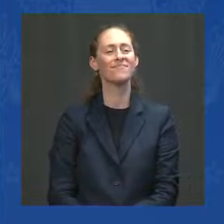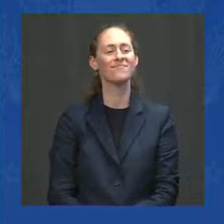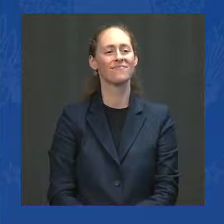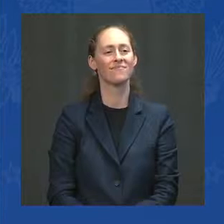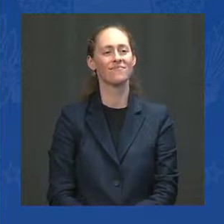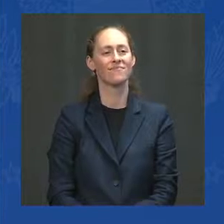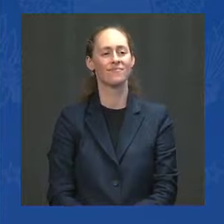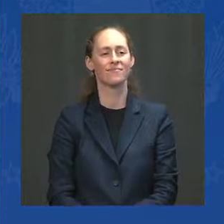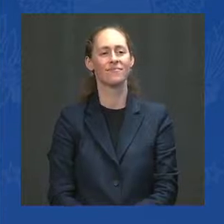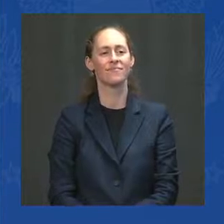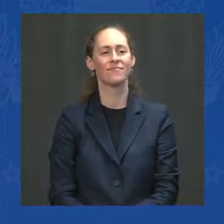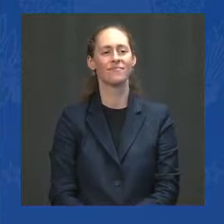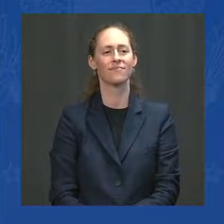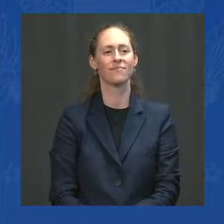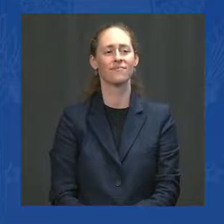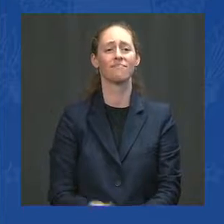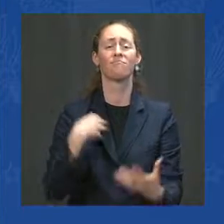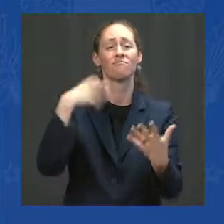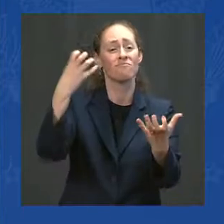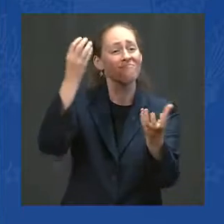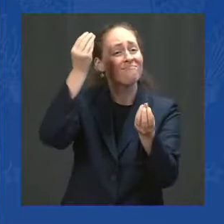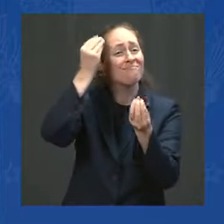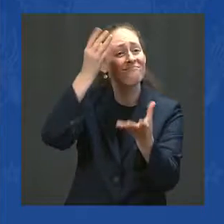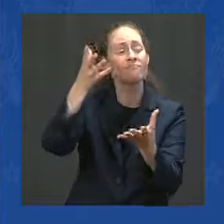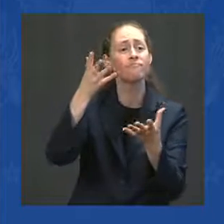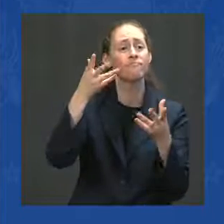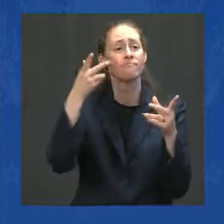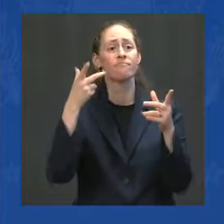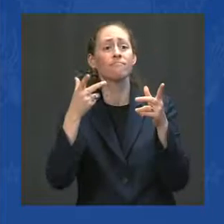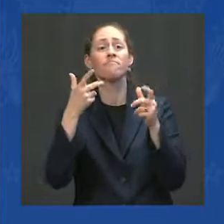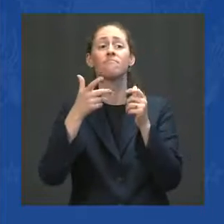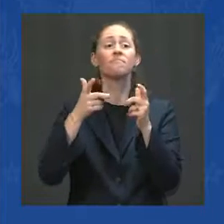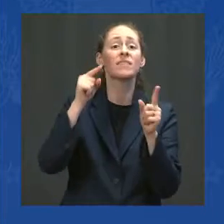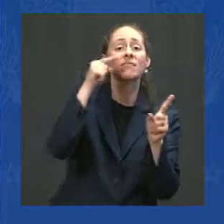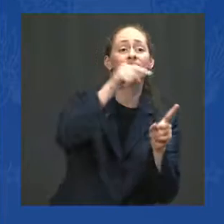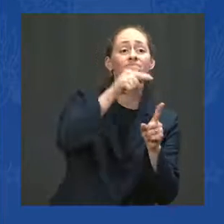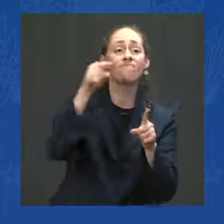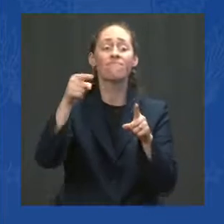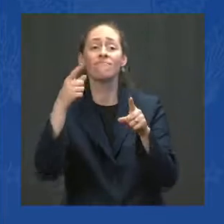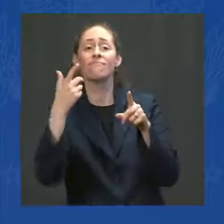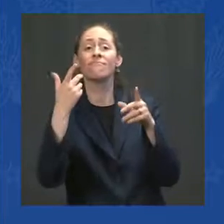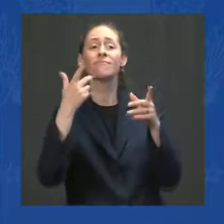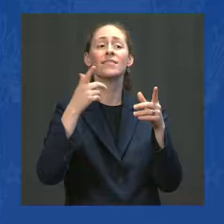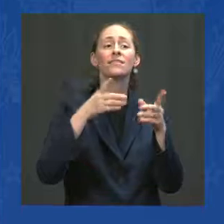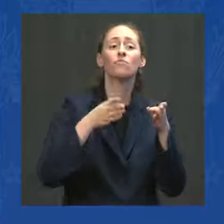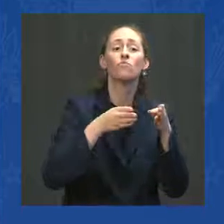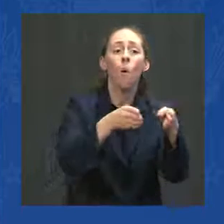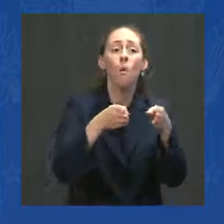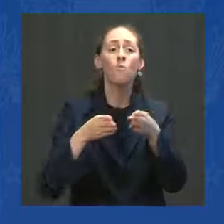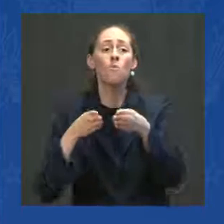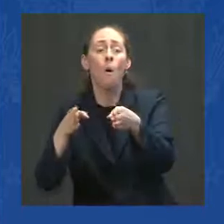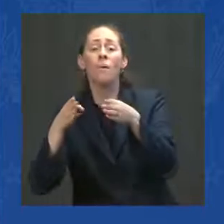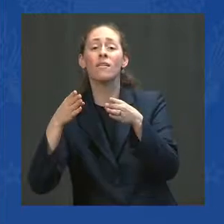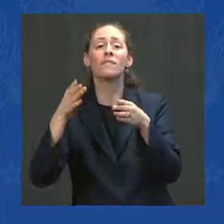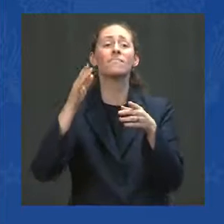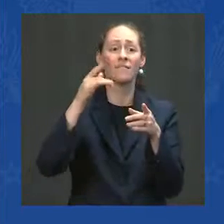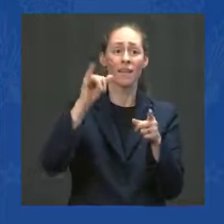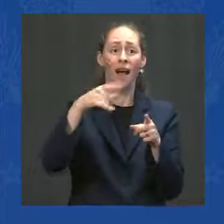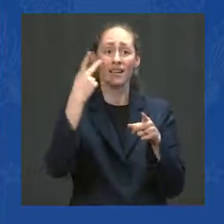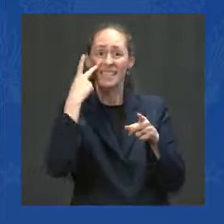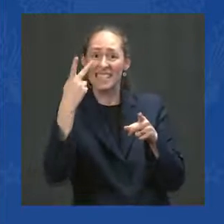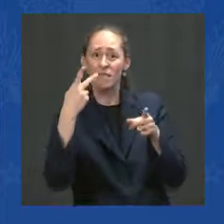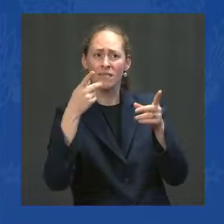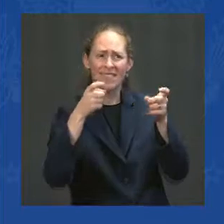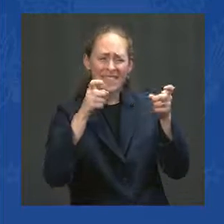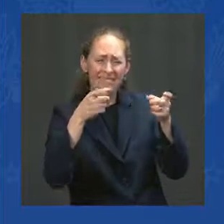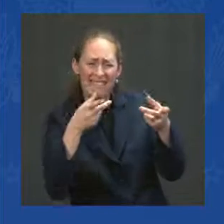most dangerous intersections in their communities are. There's money in there to deal with those specific needs.